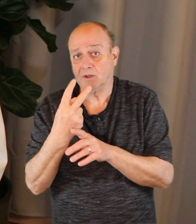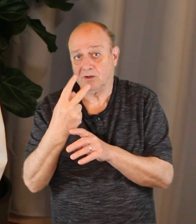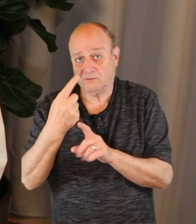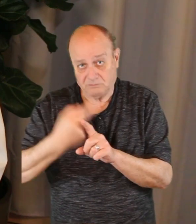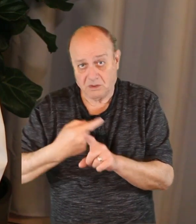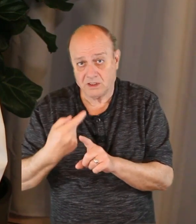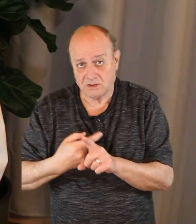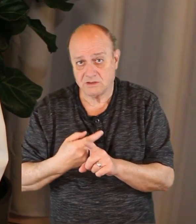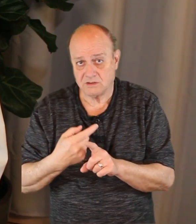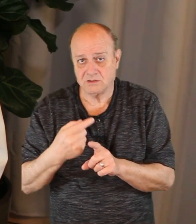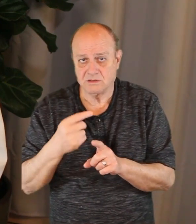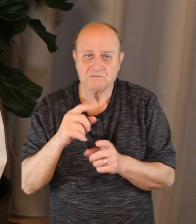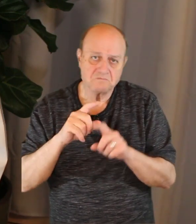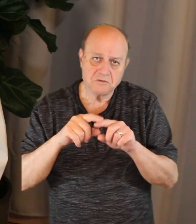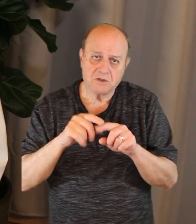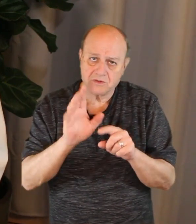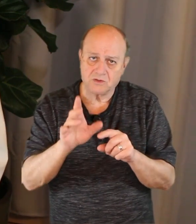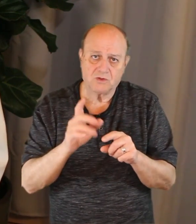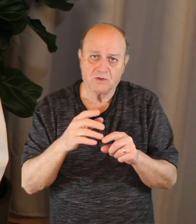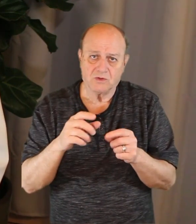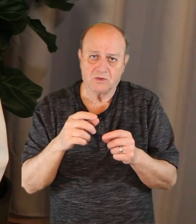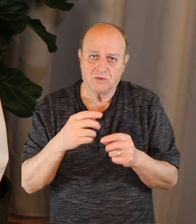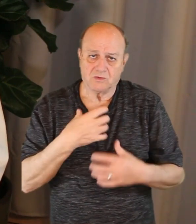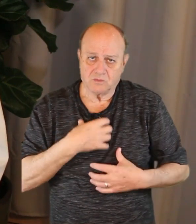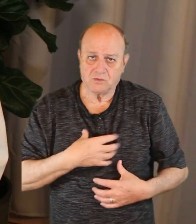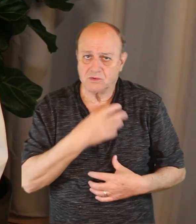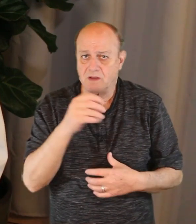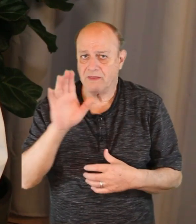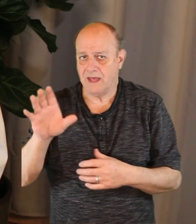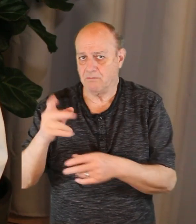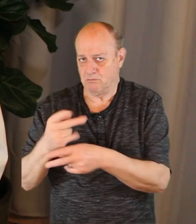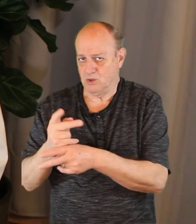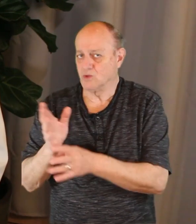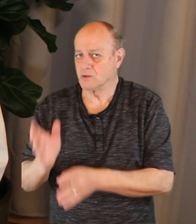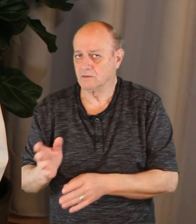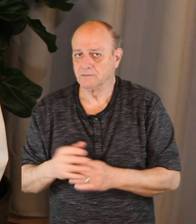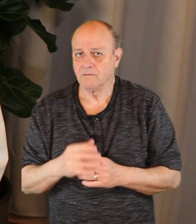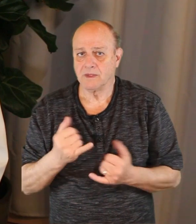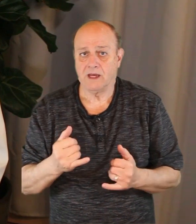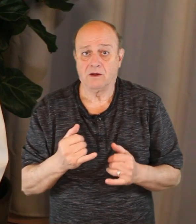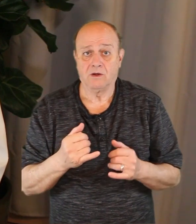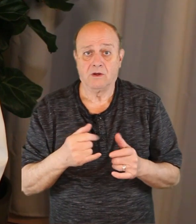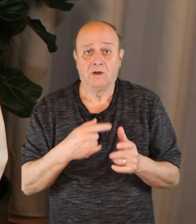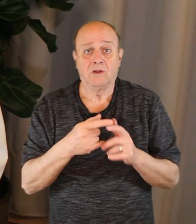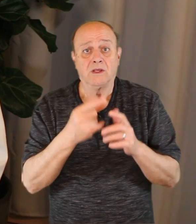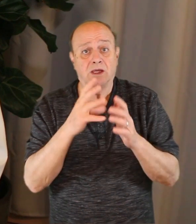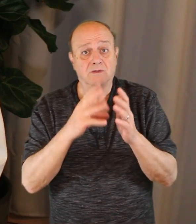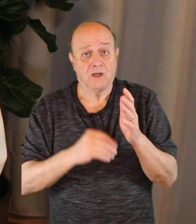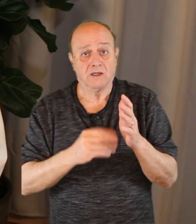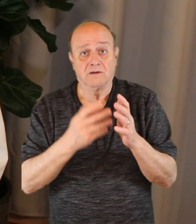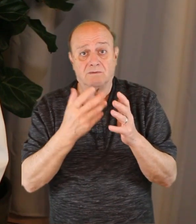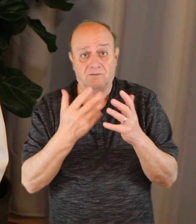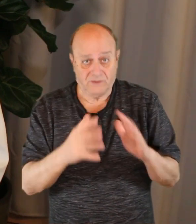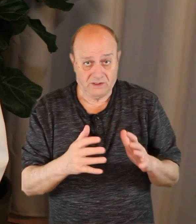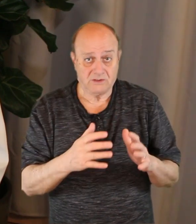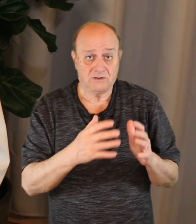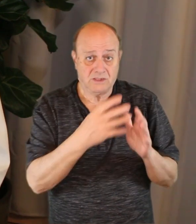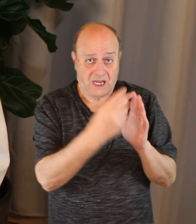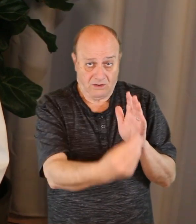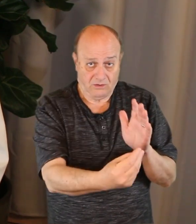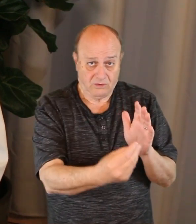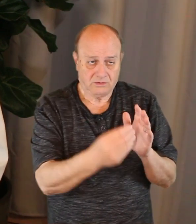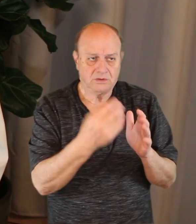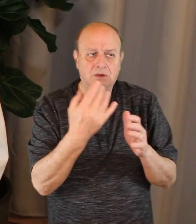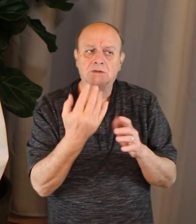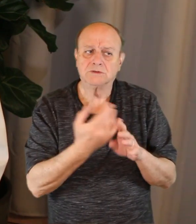of that particular producer. Once the extract is taken, it is then sometimes concentrated,